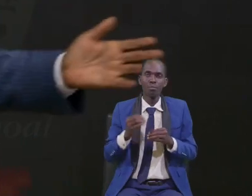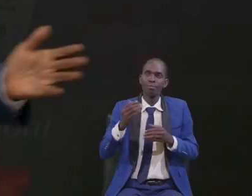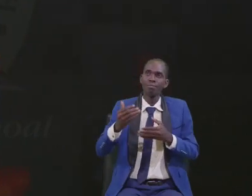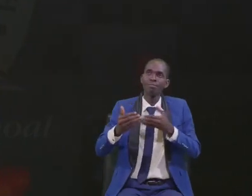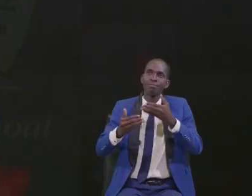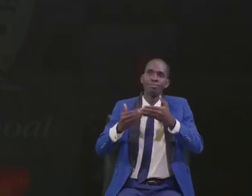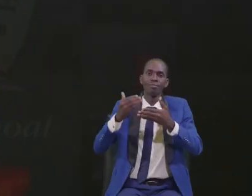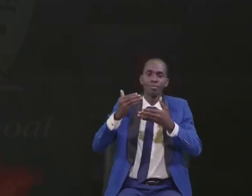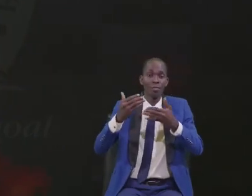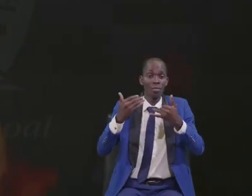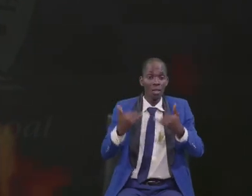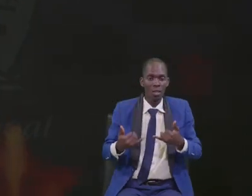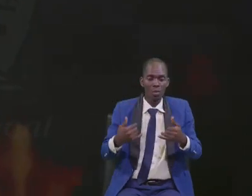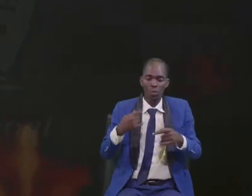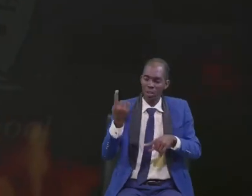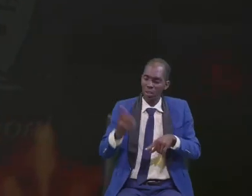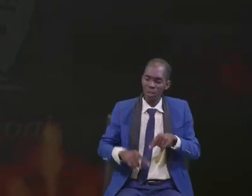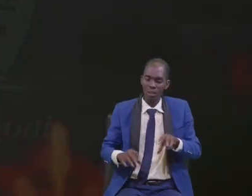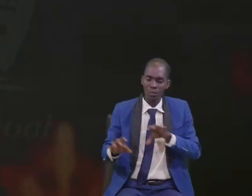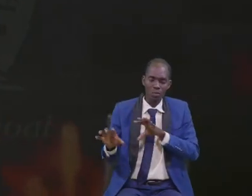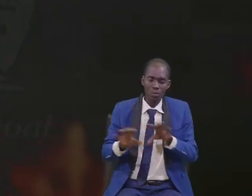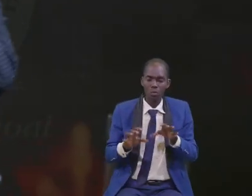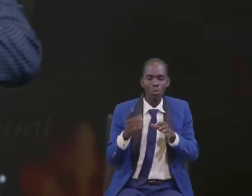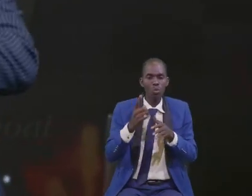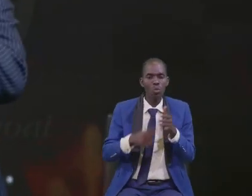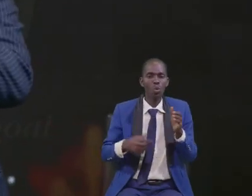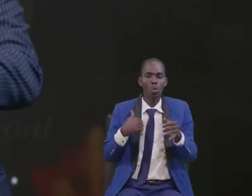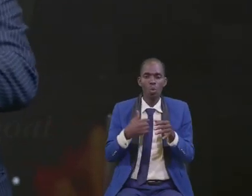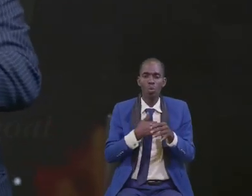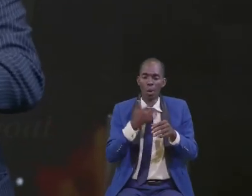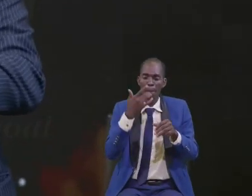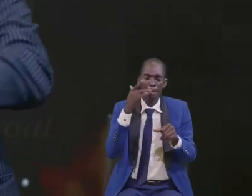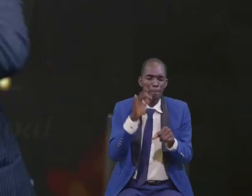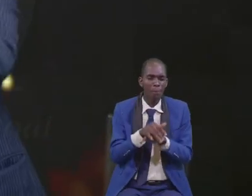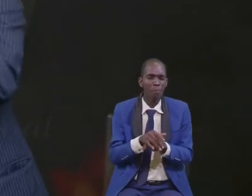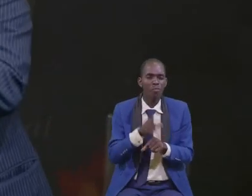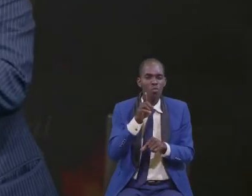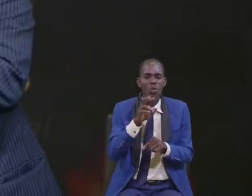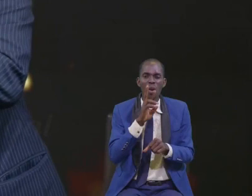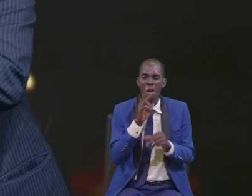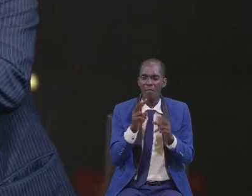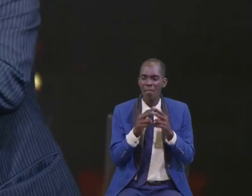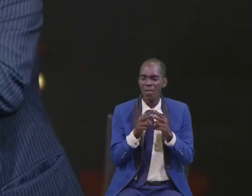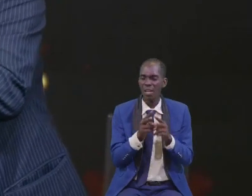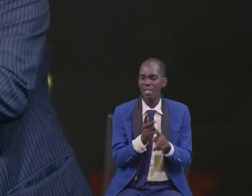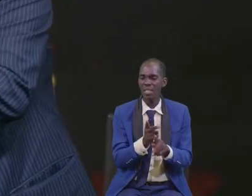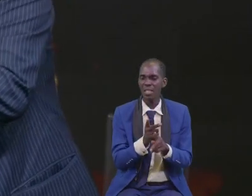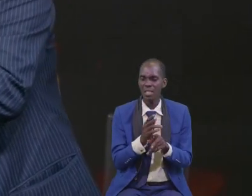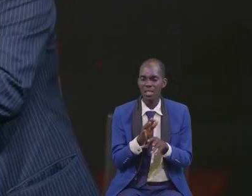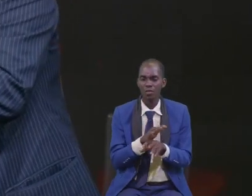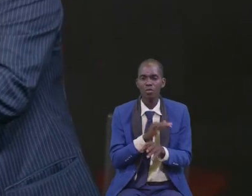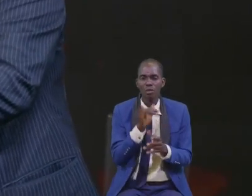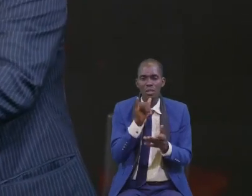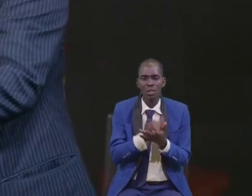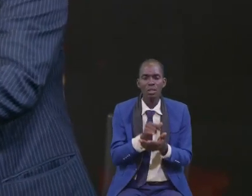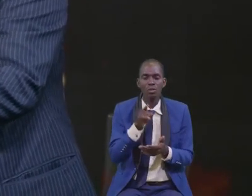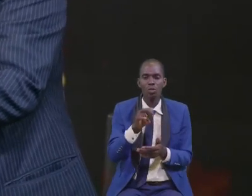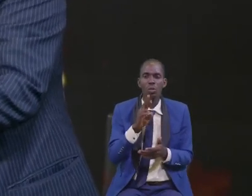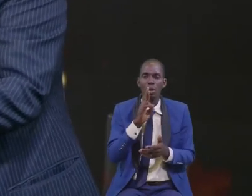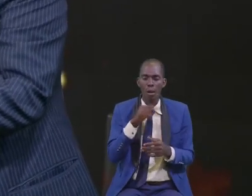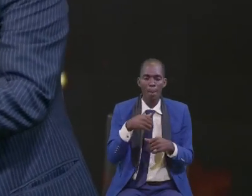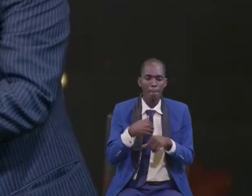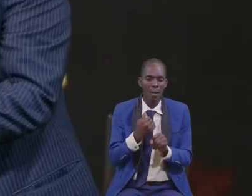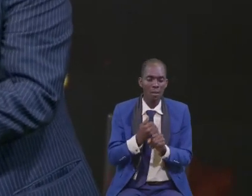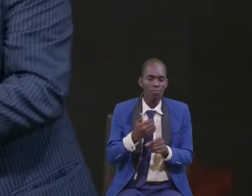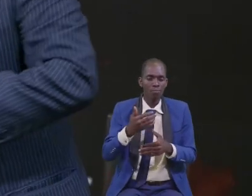we promised, what we consecrated, we are going to do. No, you're so careful, you're so watchful, that you are making progress